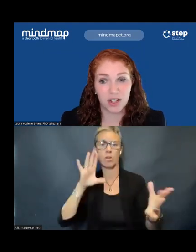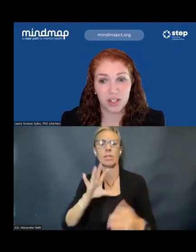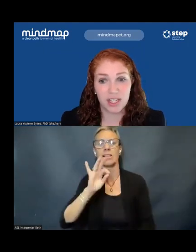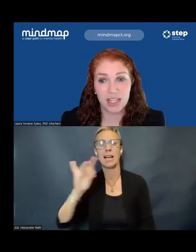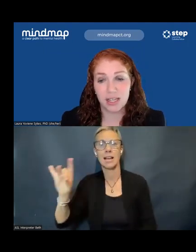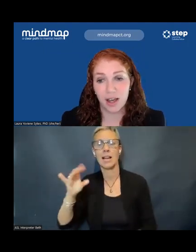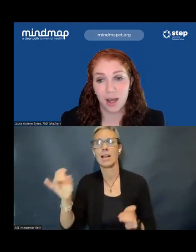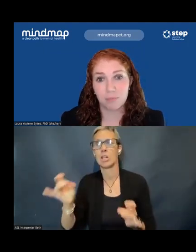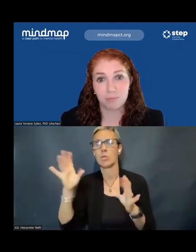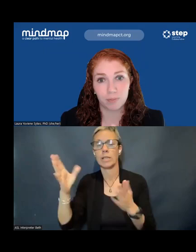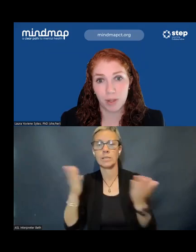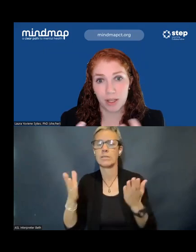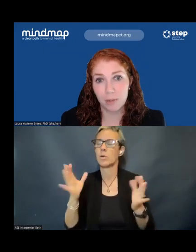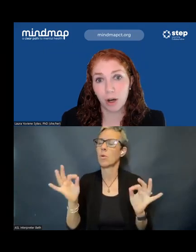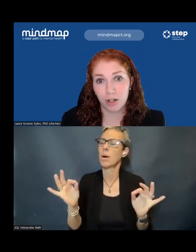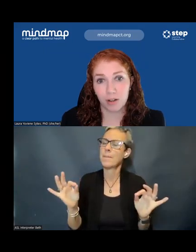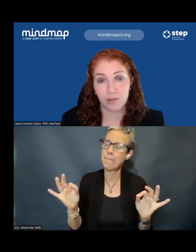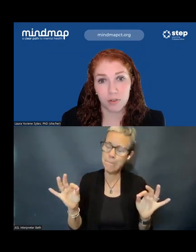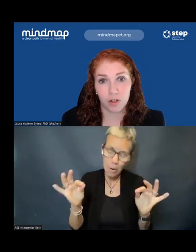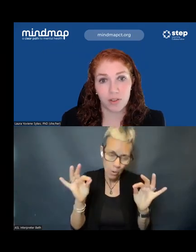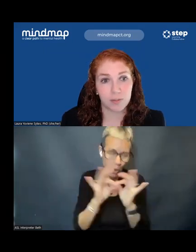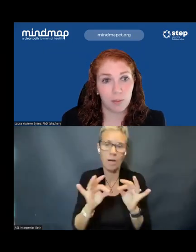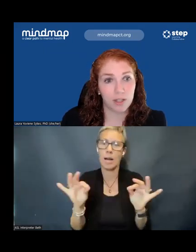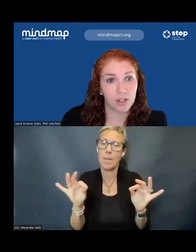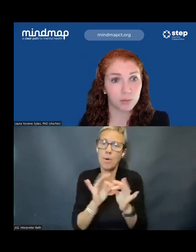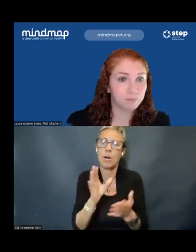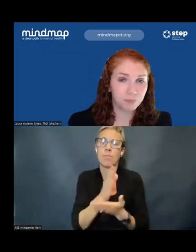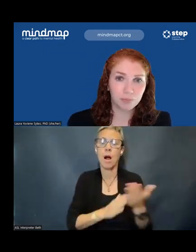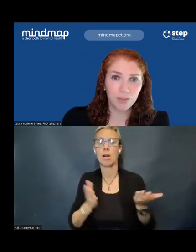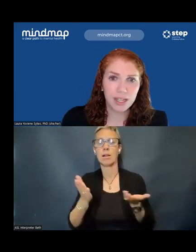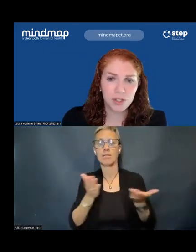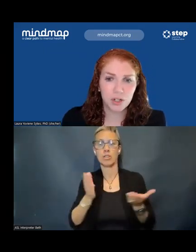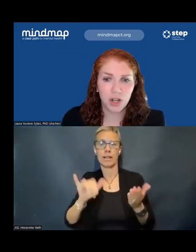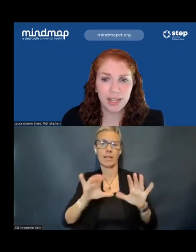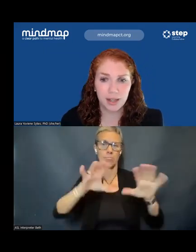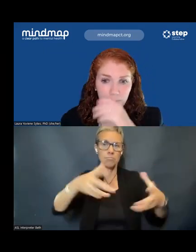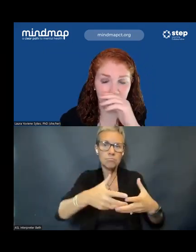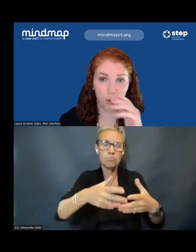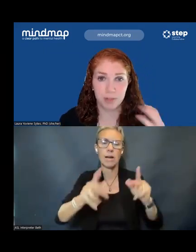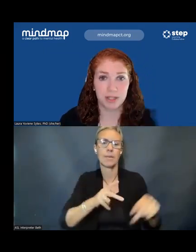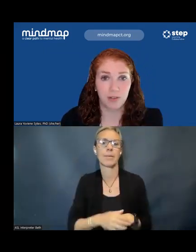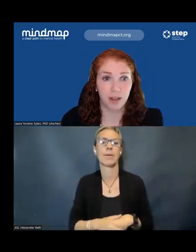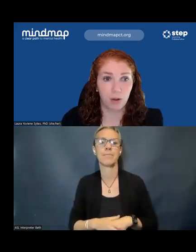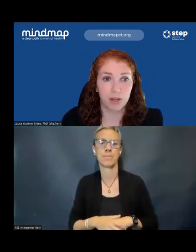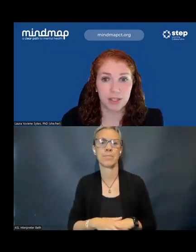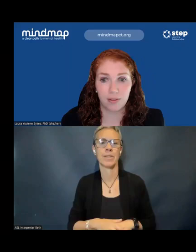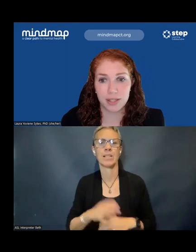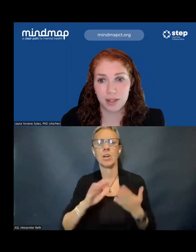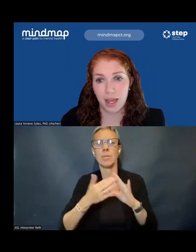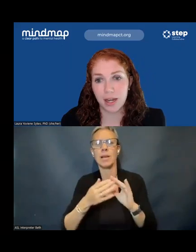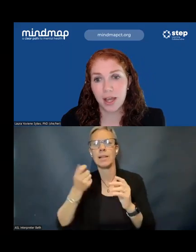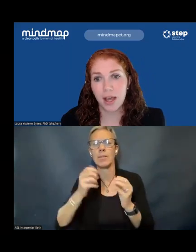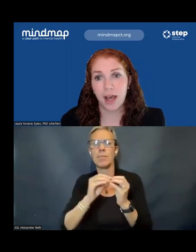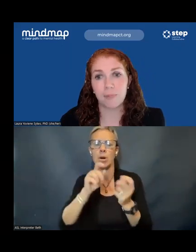are such a key part of serving this population. And so to try to get a bit more specific about risk on